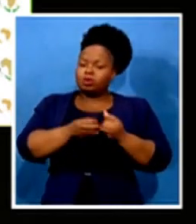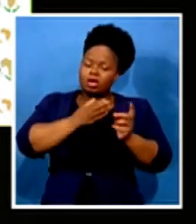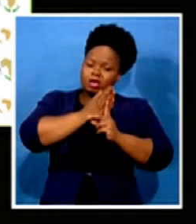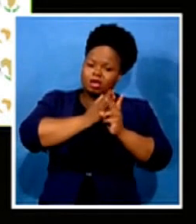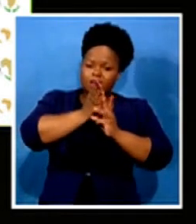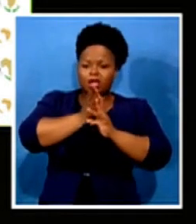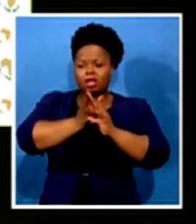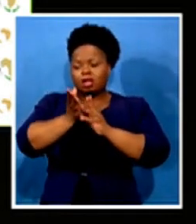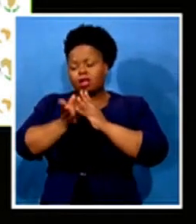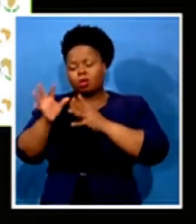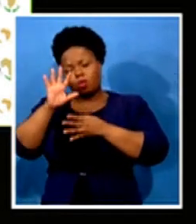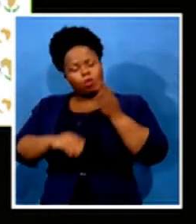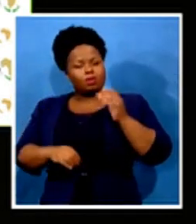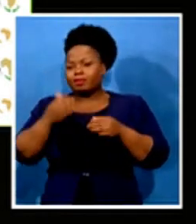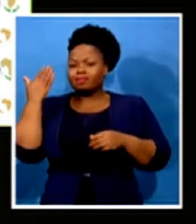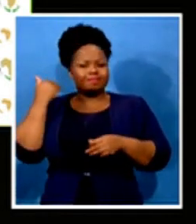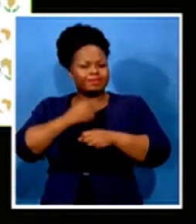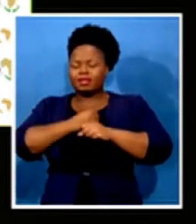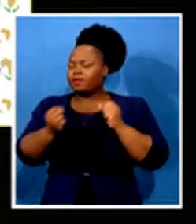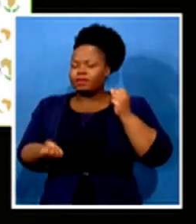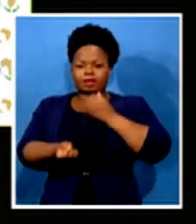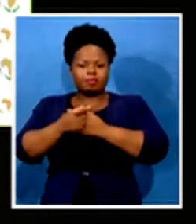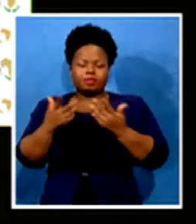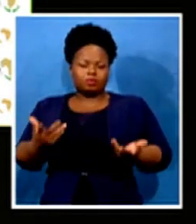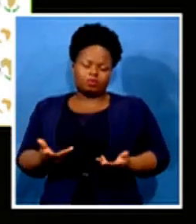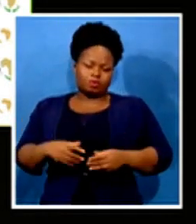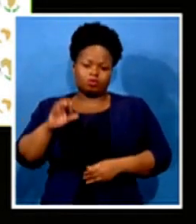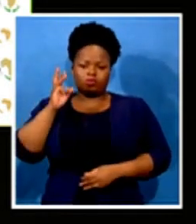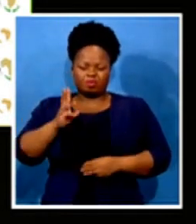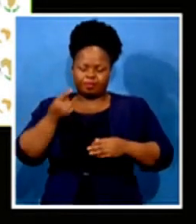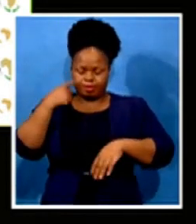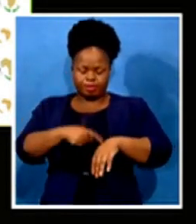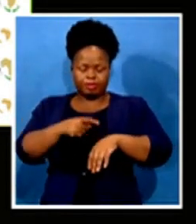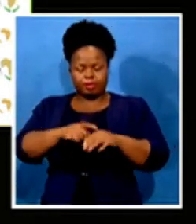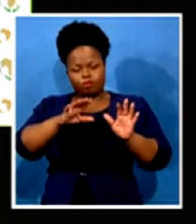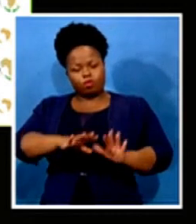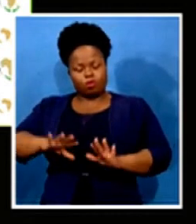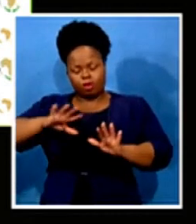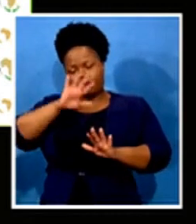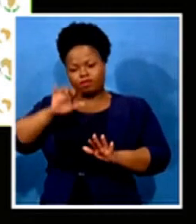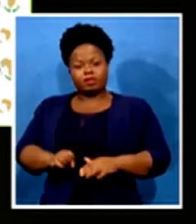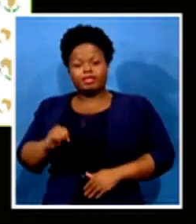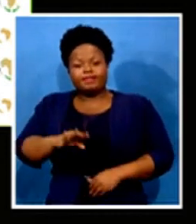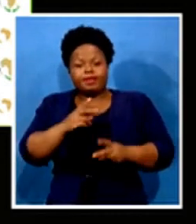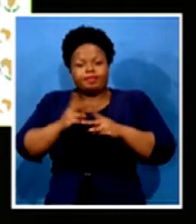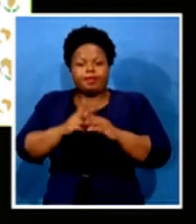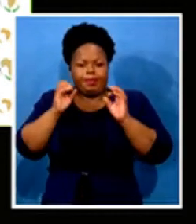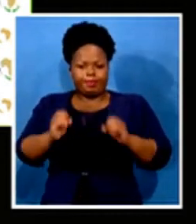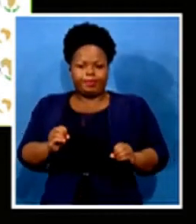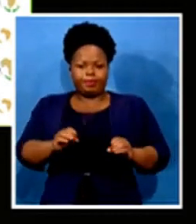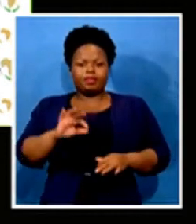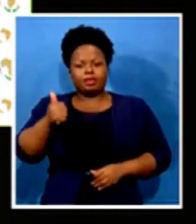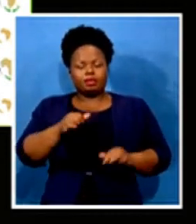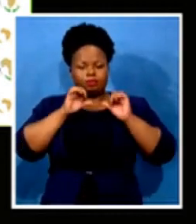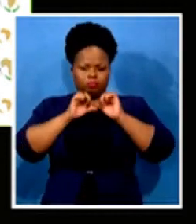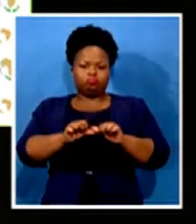be a historic moment for our continent. And without active preparation, it will continue to be a very, very a big challenge for